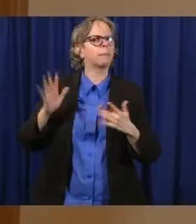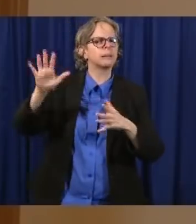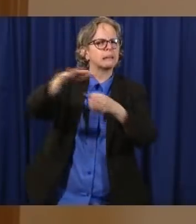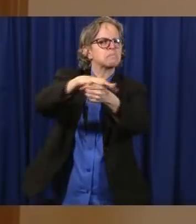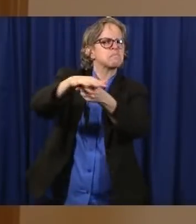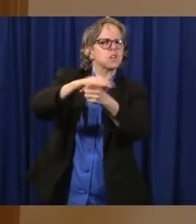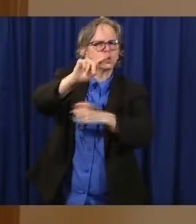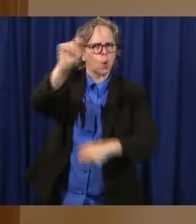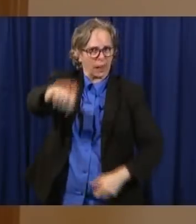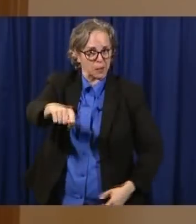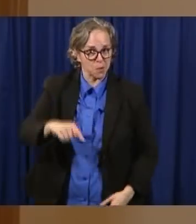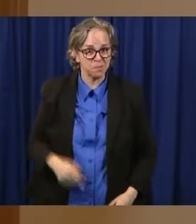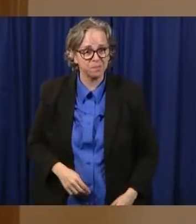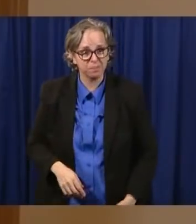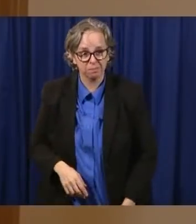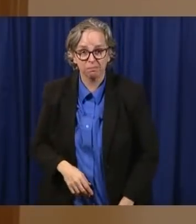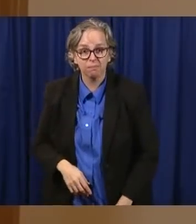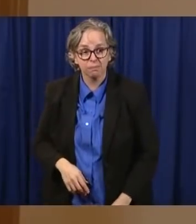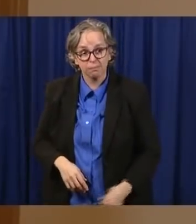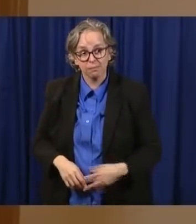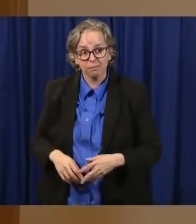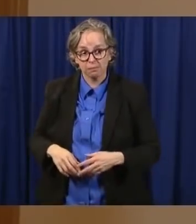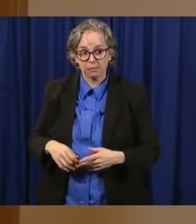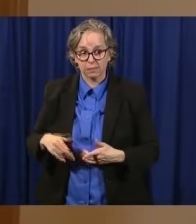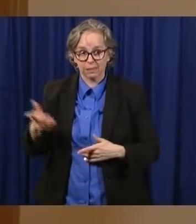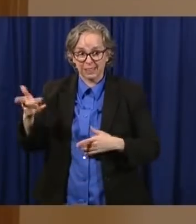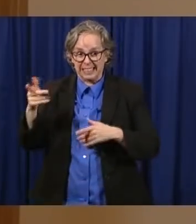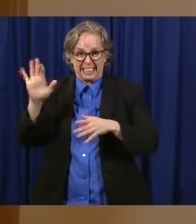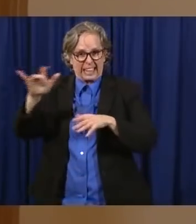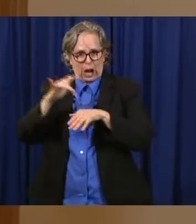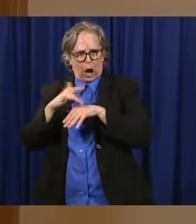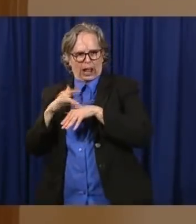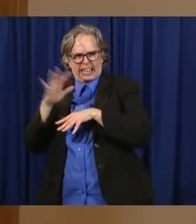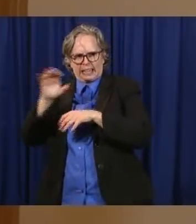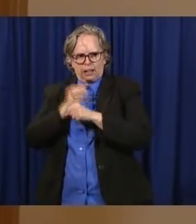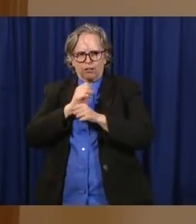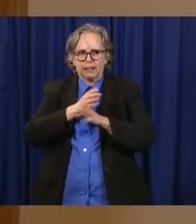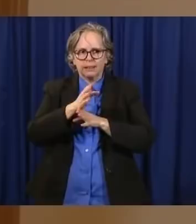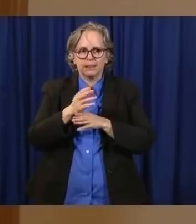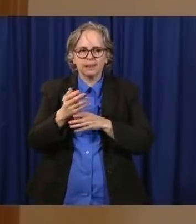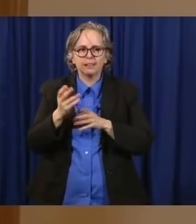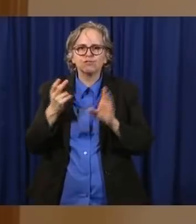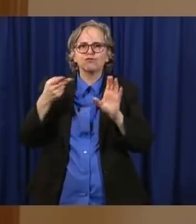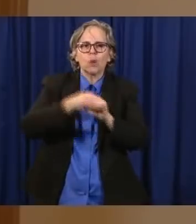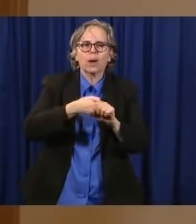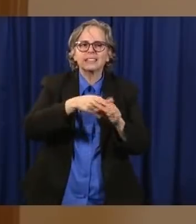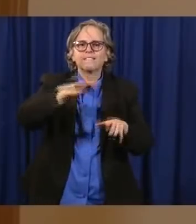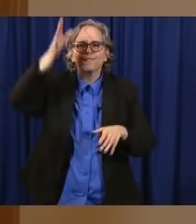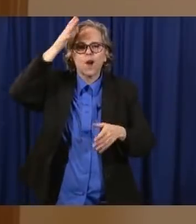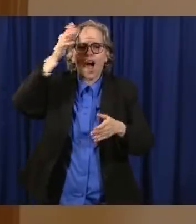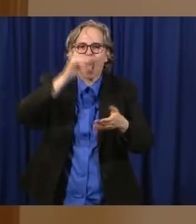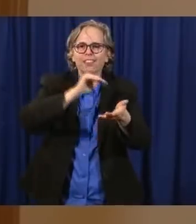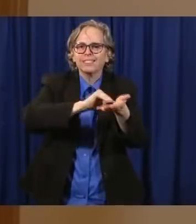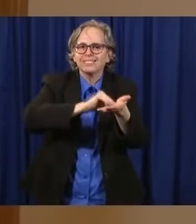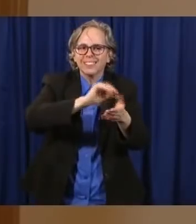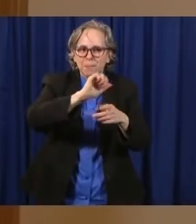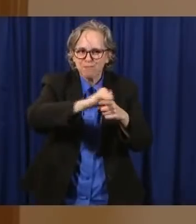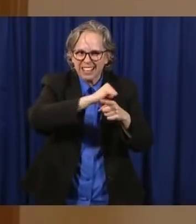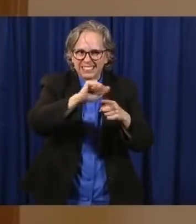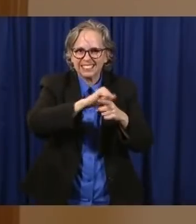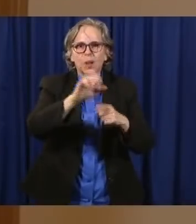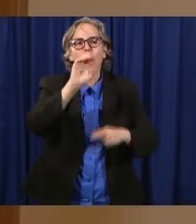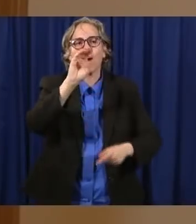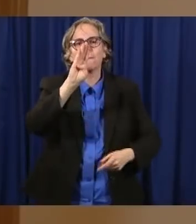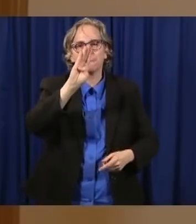his father's practice in OB/GYN. His mom was a federal judge here in Ohio. But most recently, he is